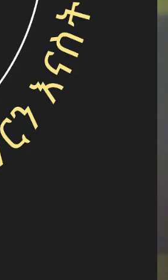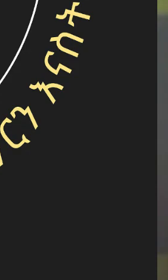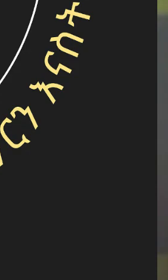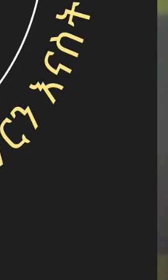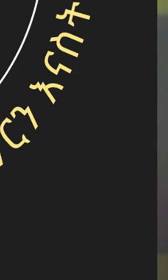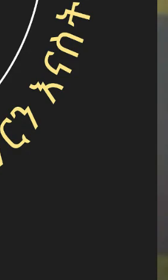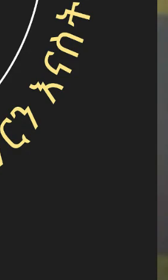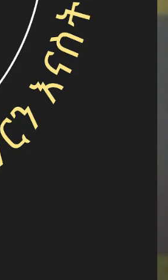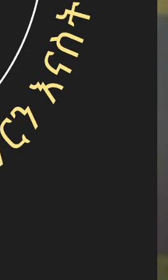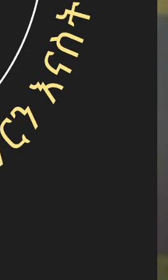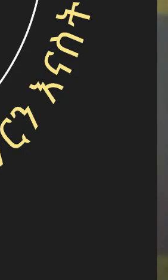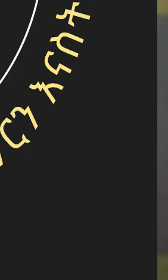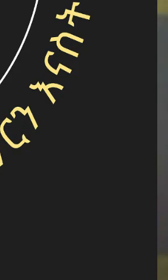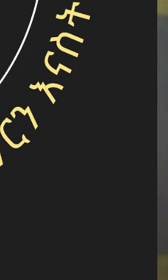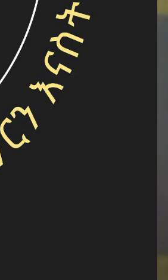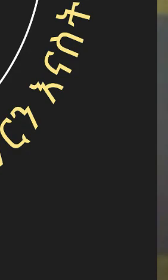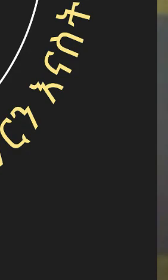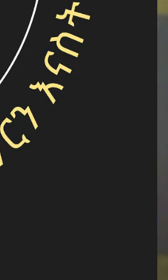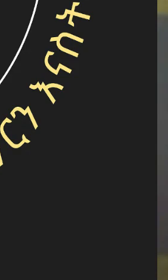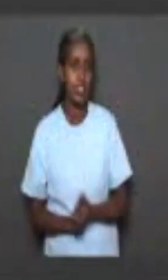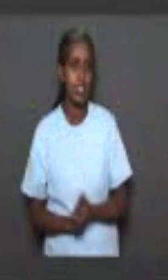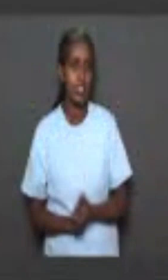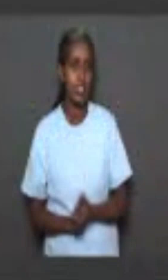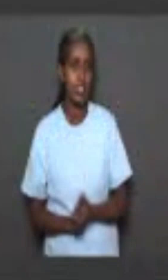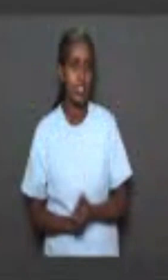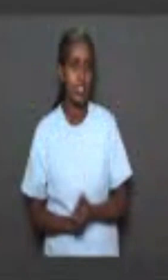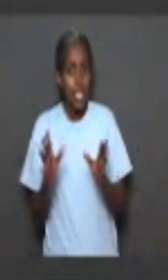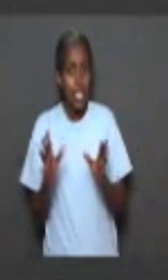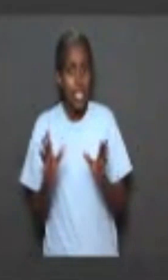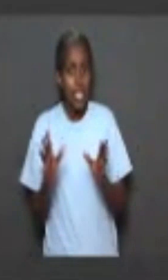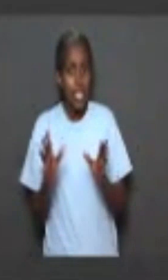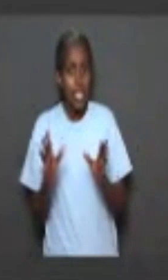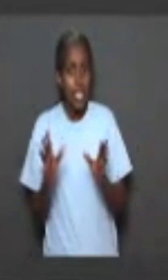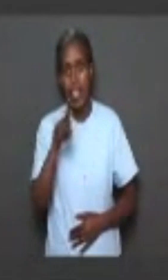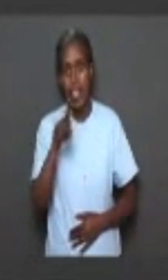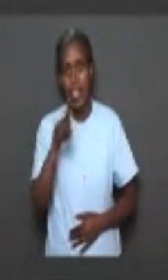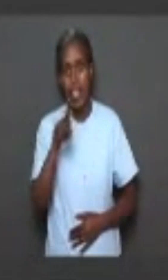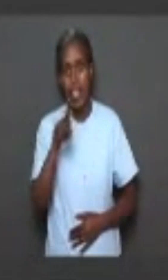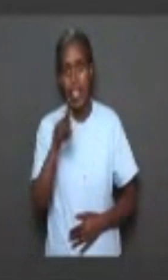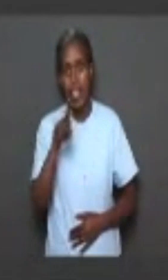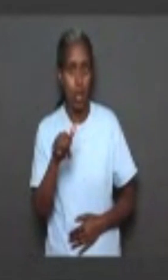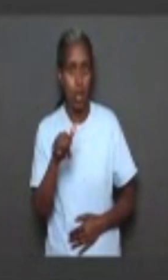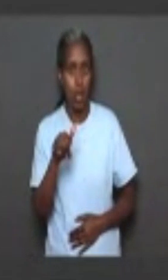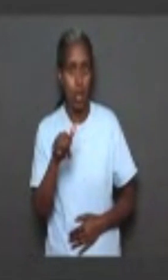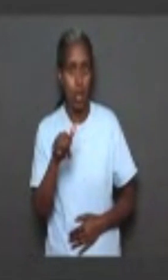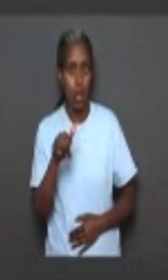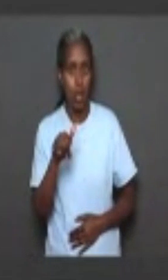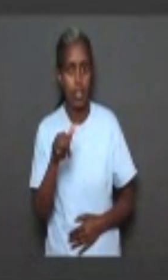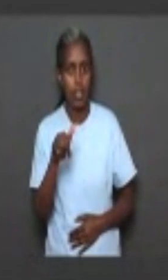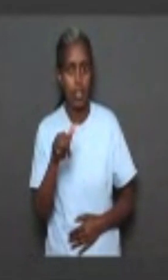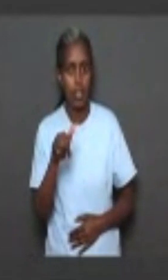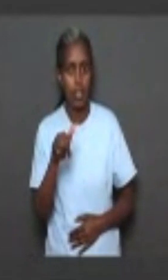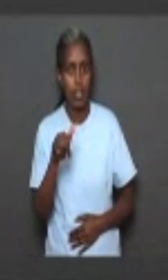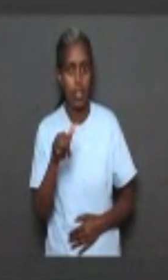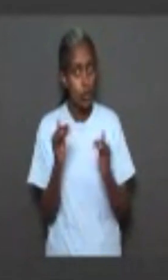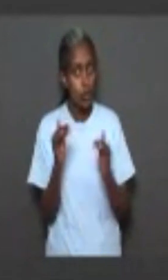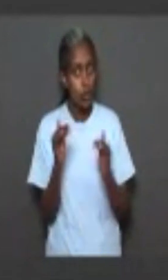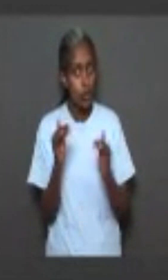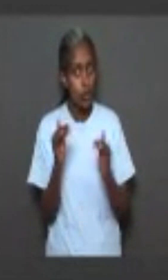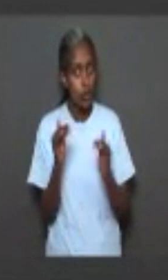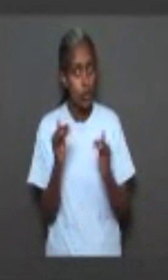Hello again, students. The sets X and Y are both equal